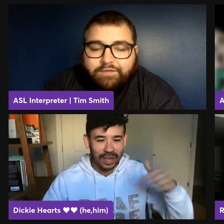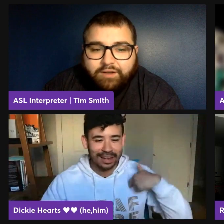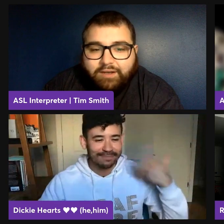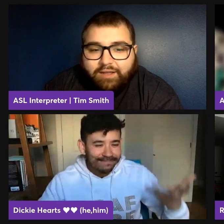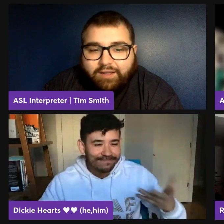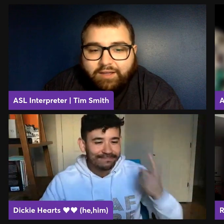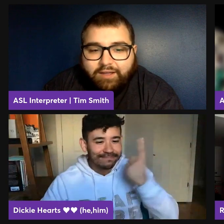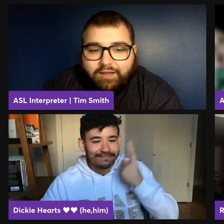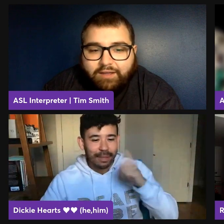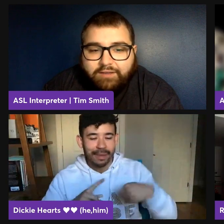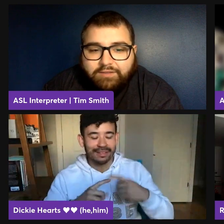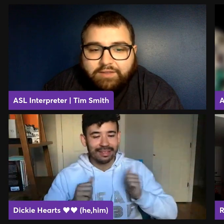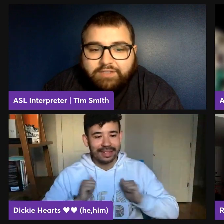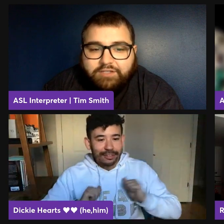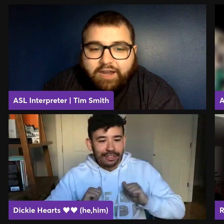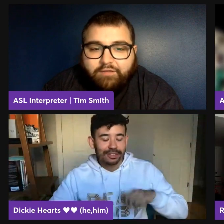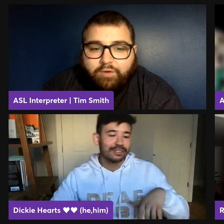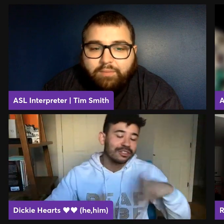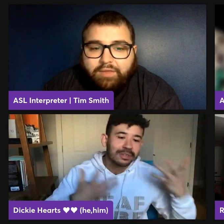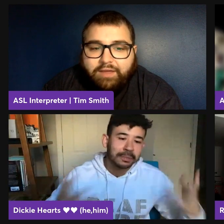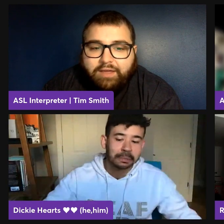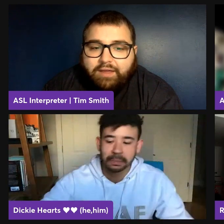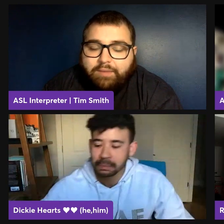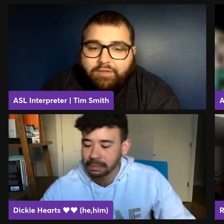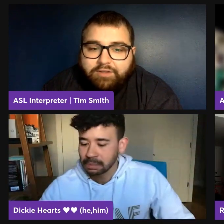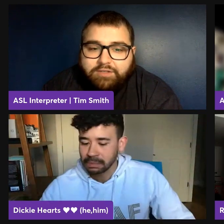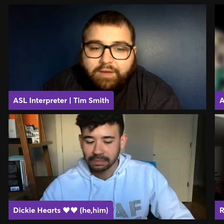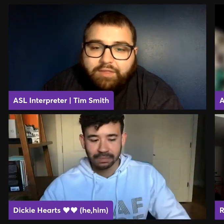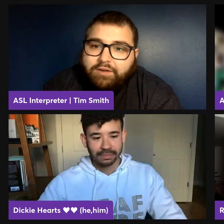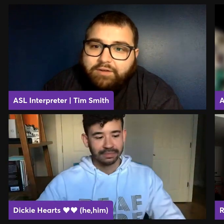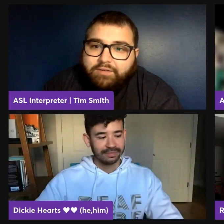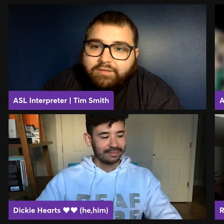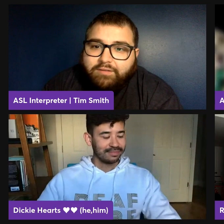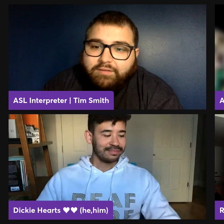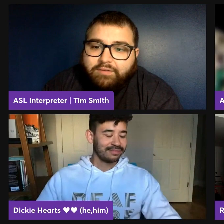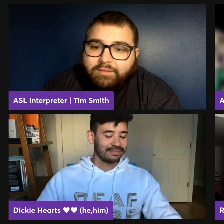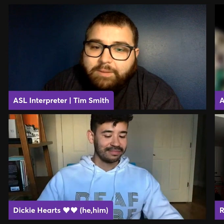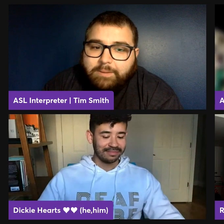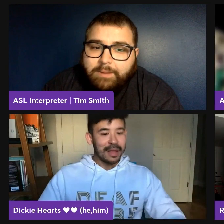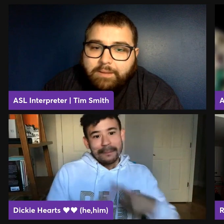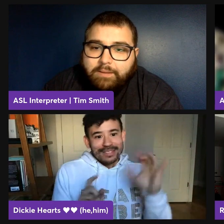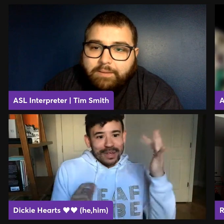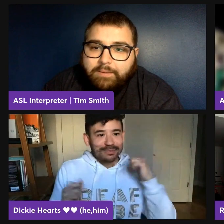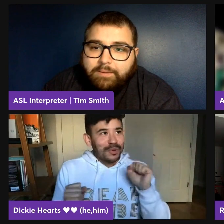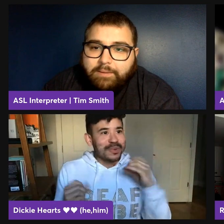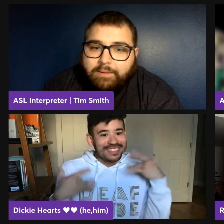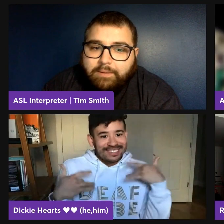it's different. So that's just kind of where I'm thinking my thoughts are about theater.